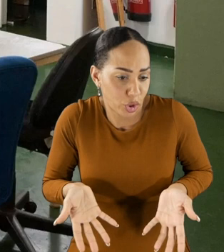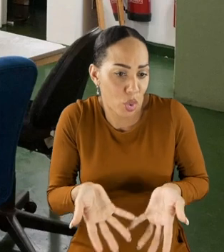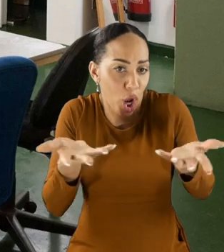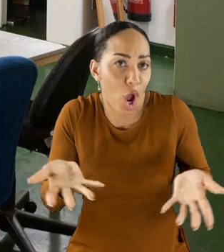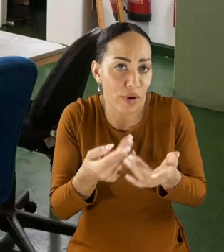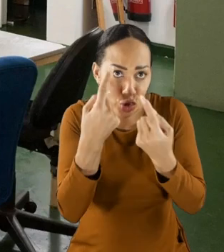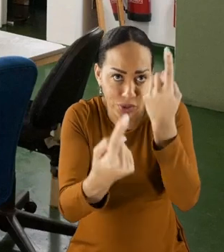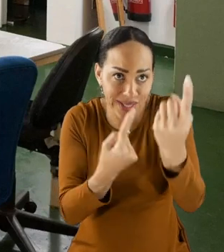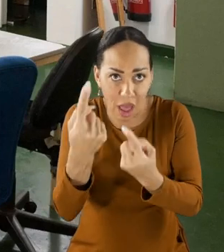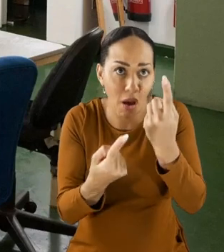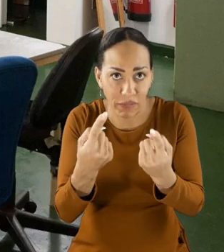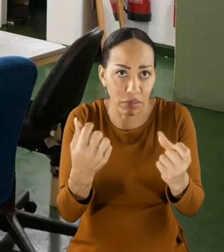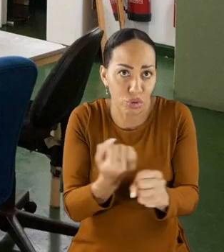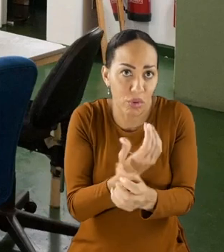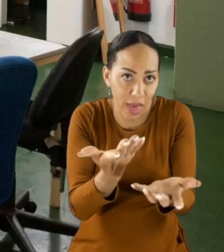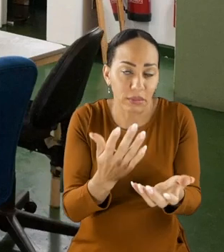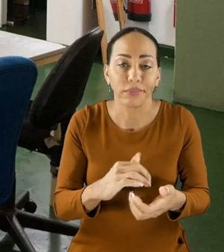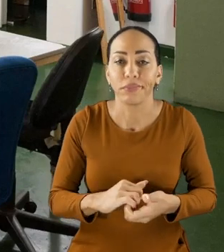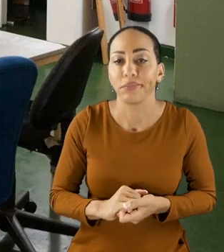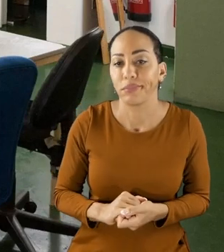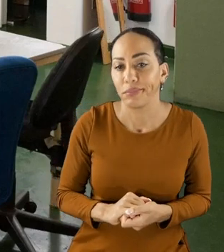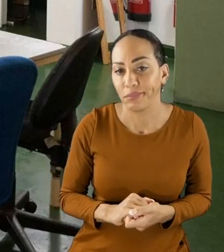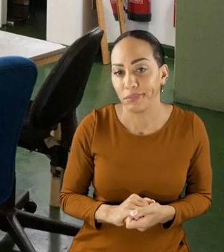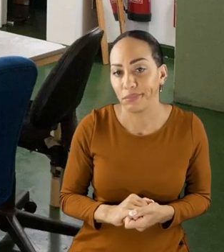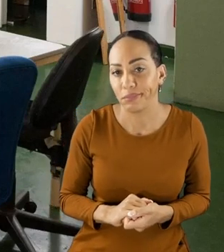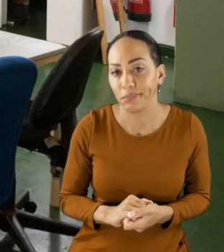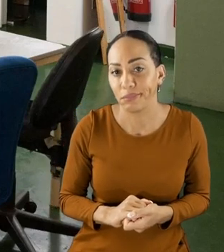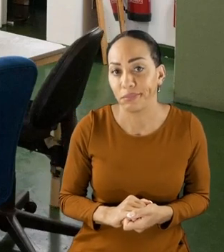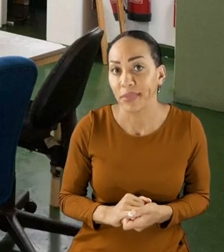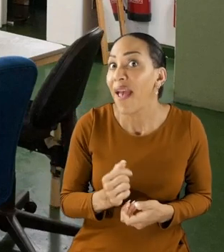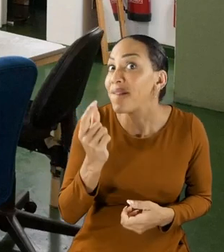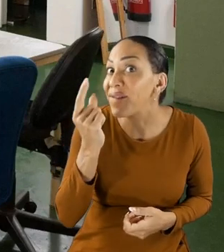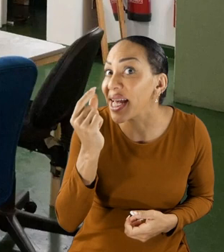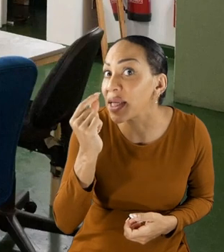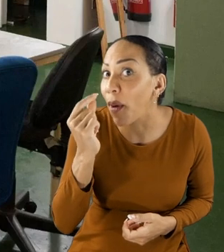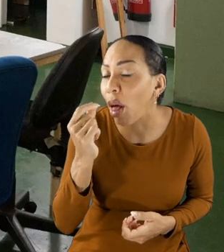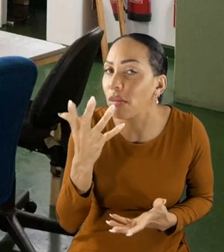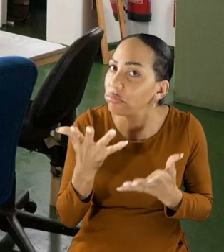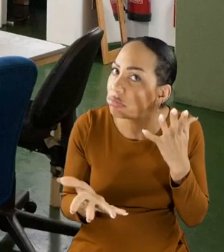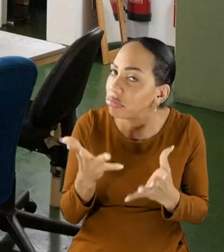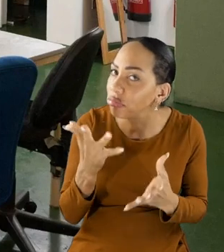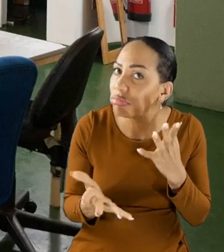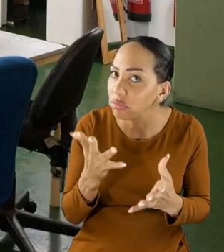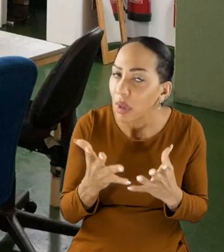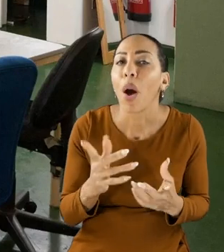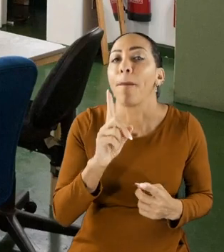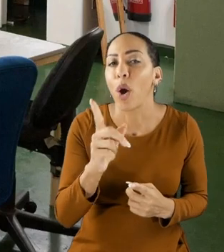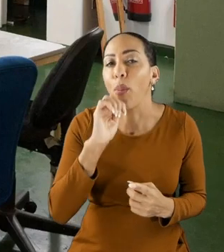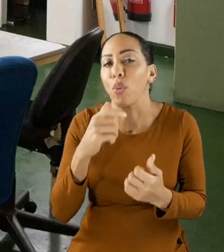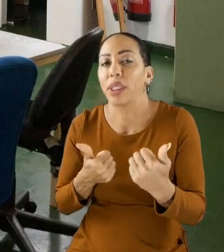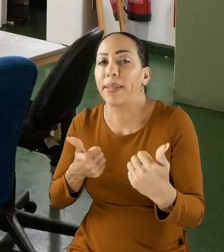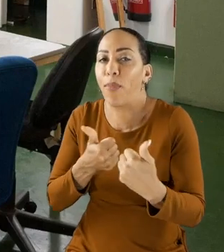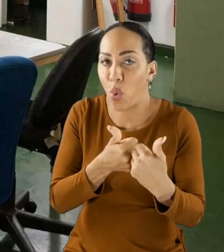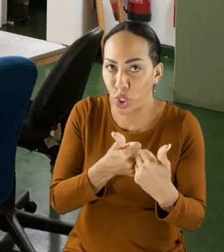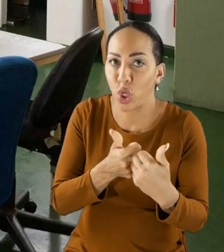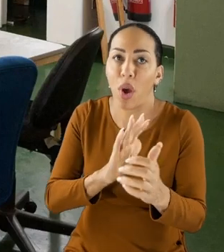to really allow you the capacity to do that yourselves within the company. Now, that how feasible that is, I'm